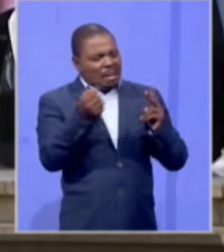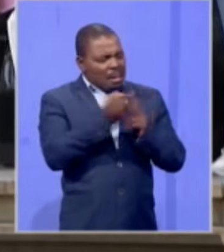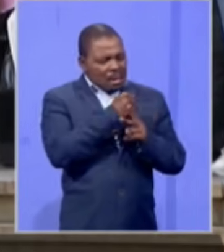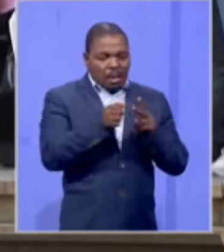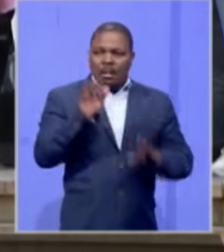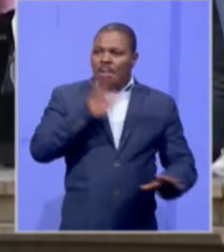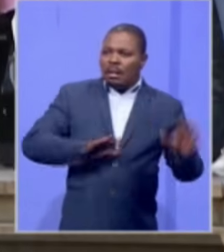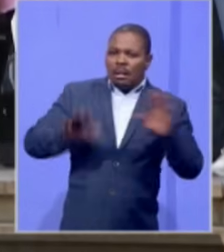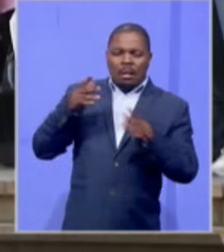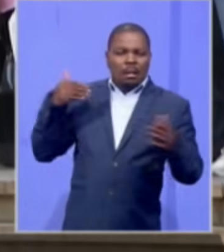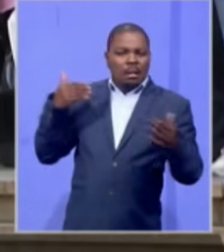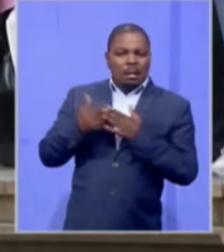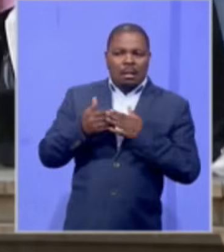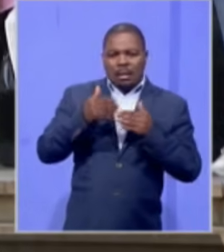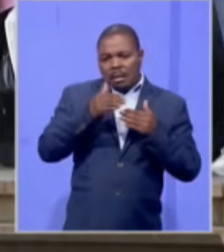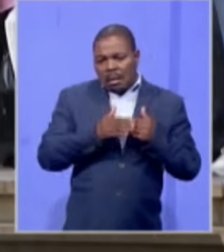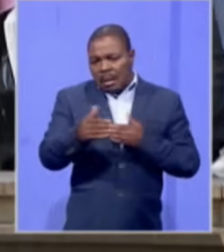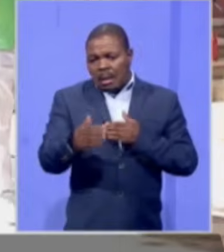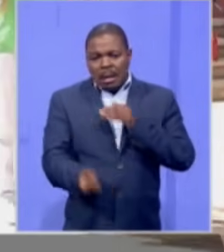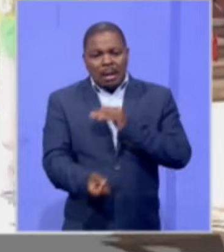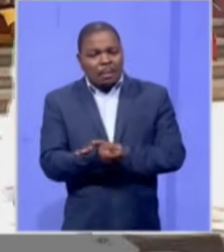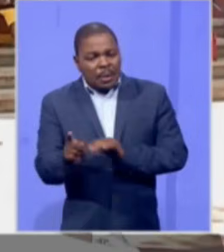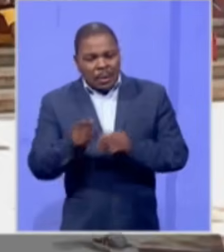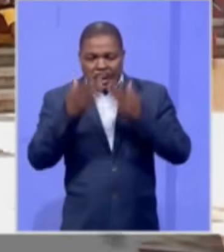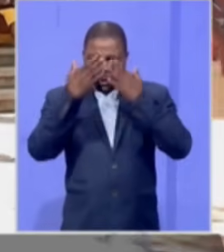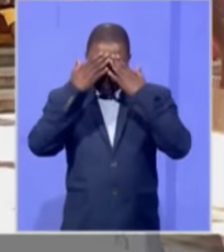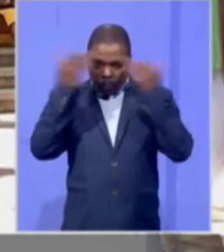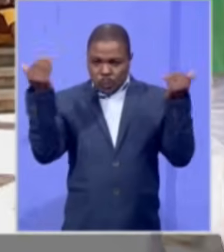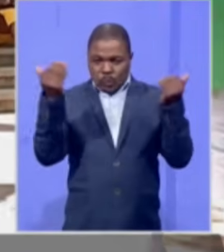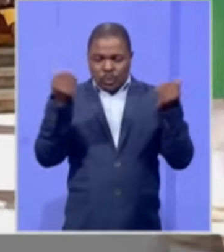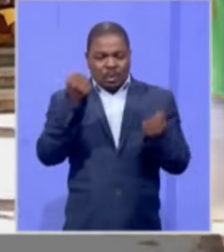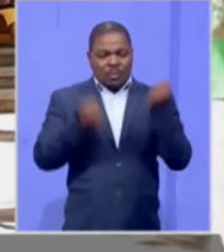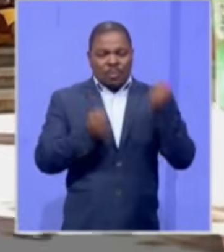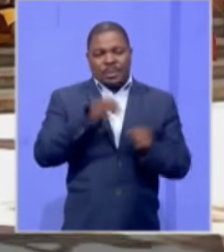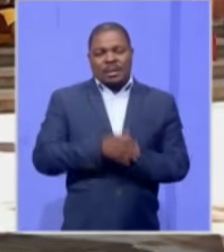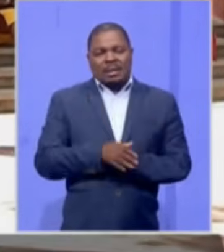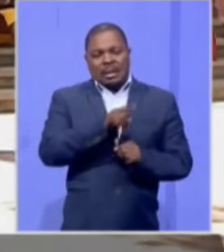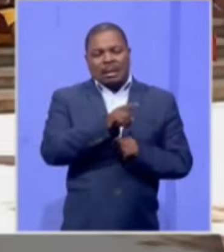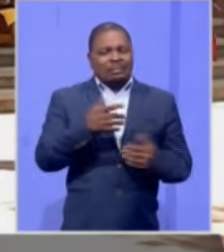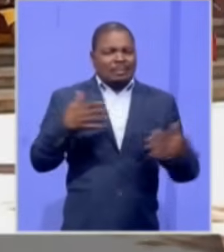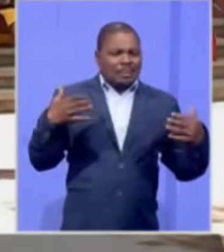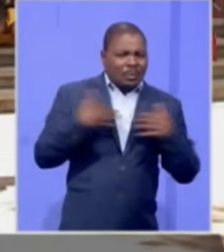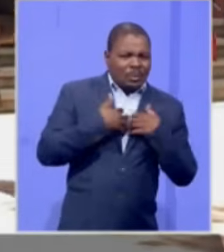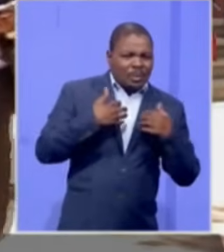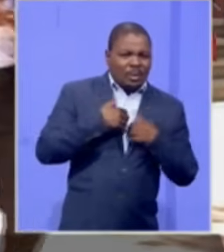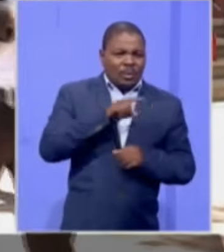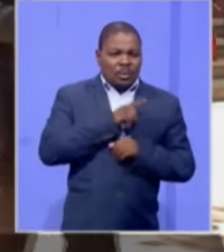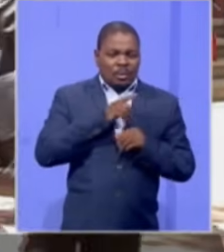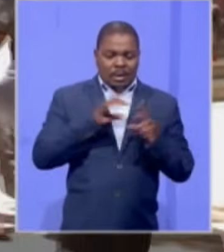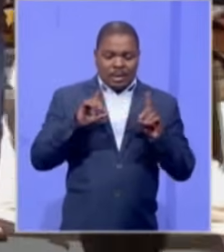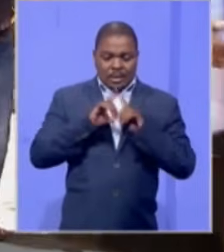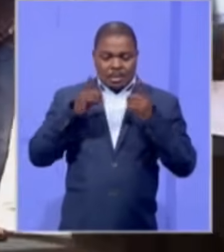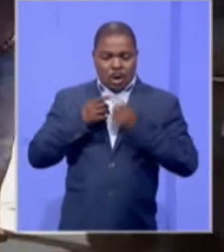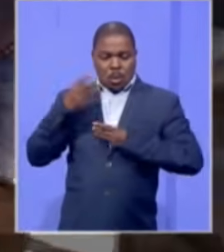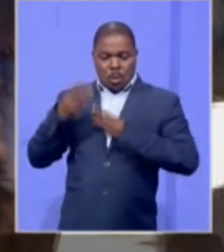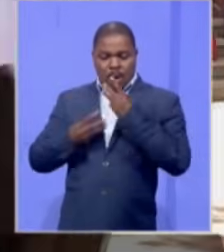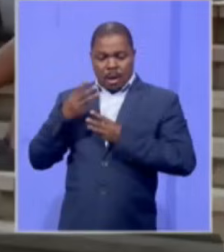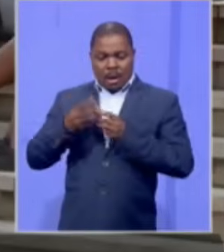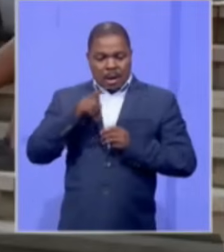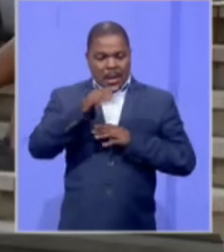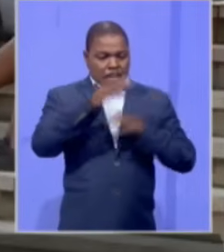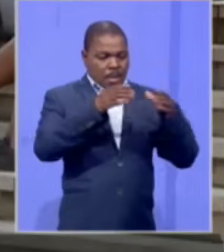mateneng hore ho tlilo etsahala eng ka dinyewe tsa bona. Ba ferekane le ho tsieleha ka mora hore lefapha la mesebetsi le kwale